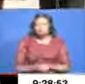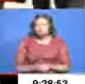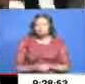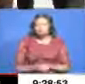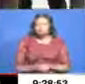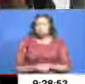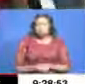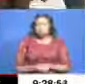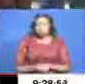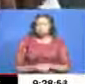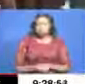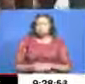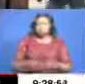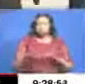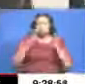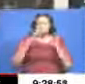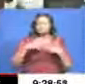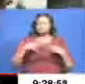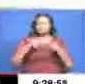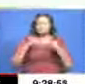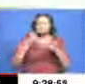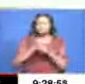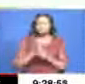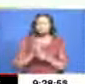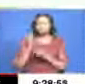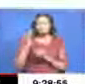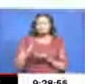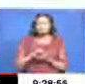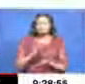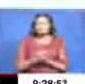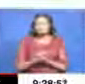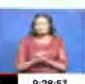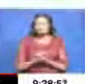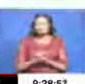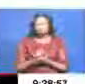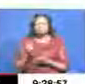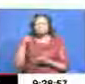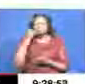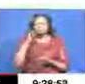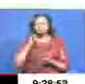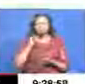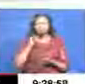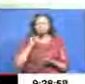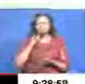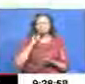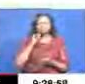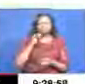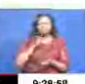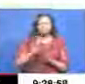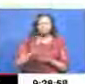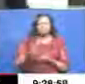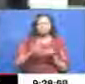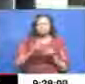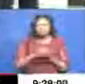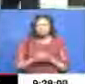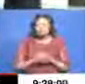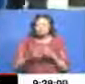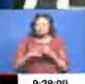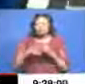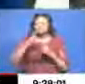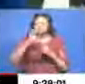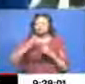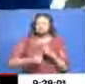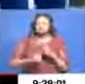The World Health Organization estimates that non-communicable diseases account for up to 70% of global deaths. In